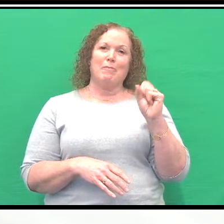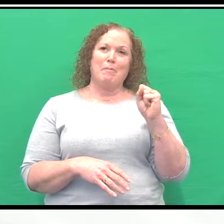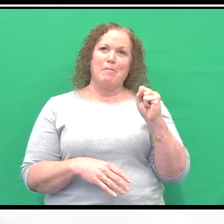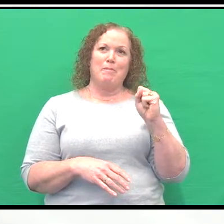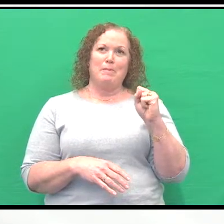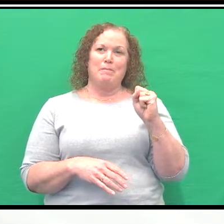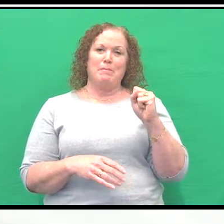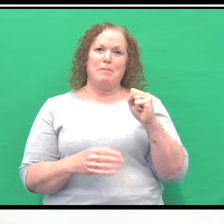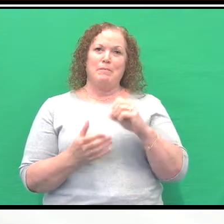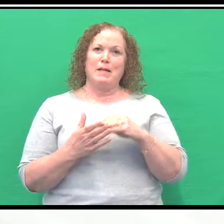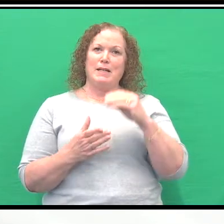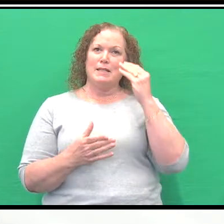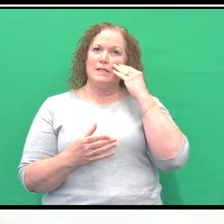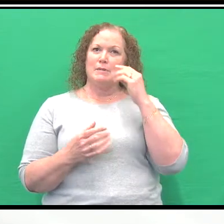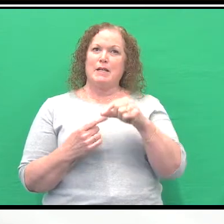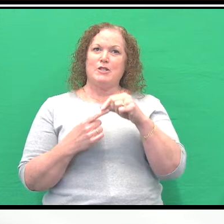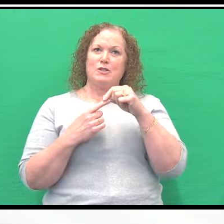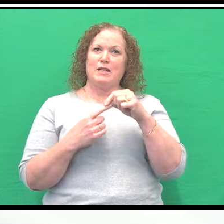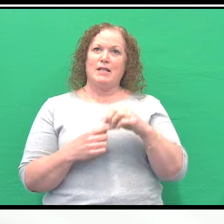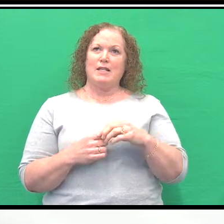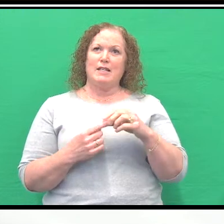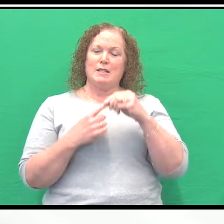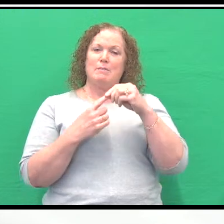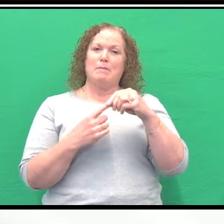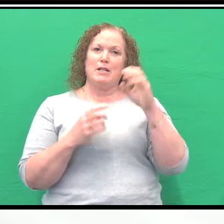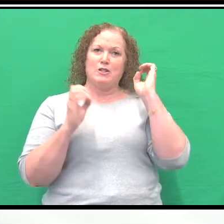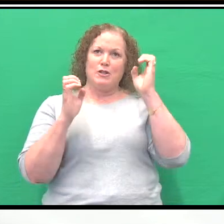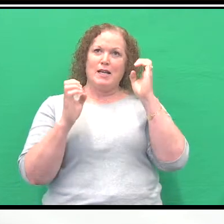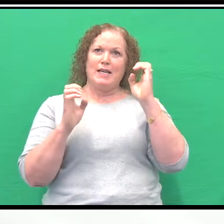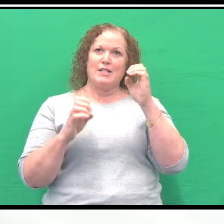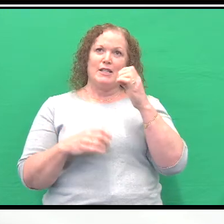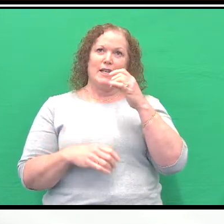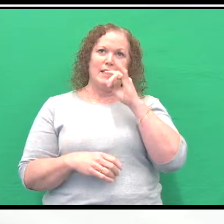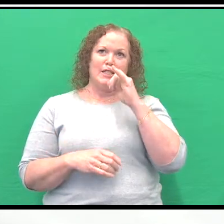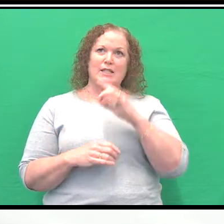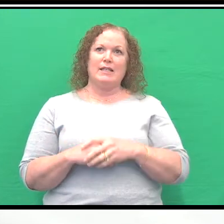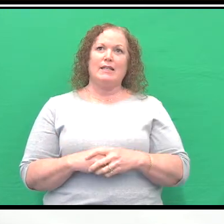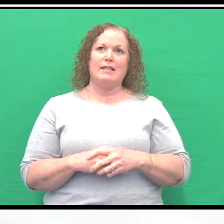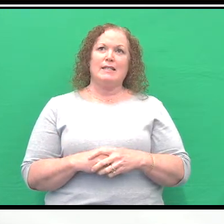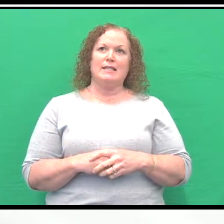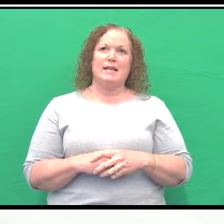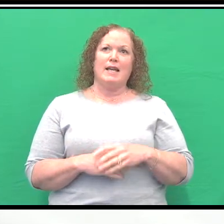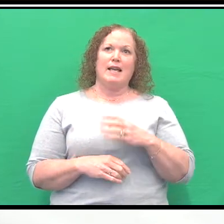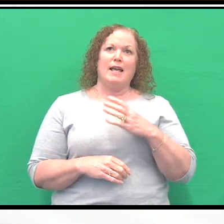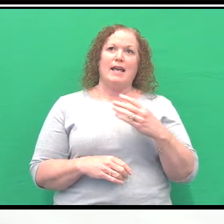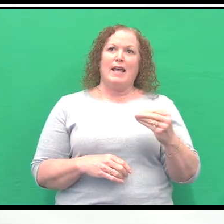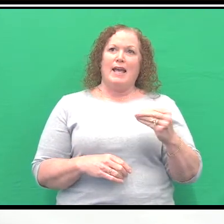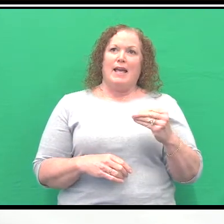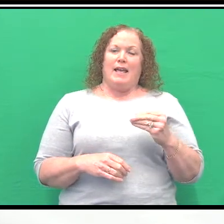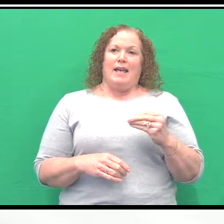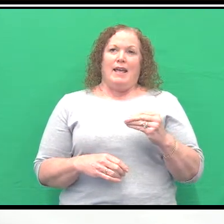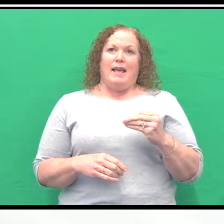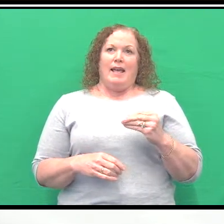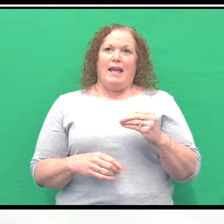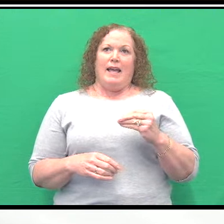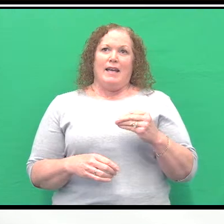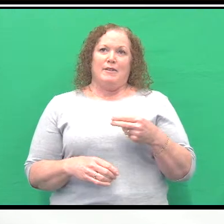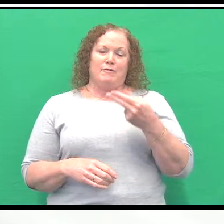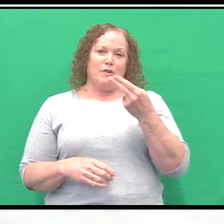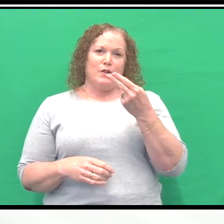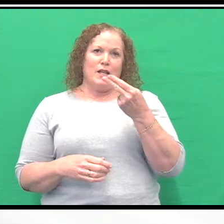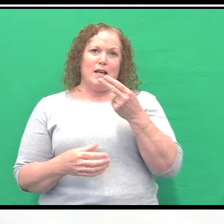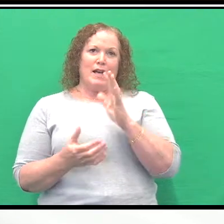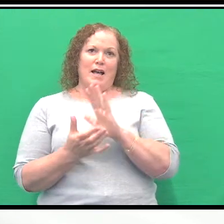will be our after-school sports schedules for our high school sports teams. Right now, we've been able to, in